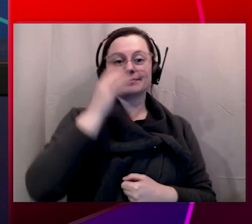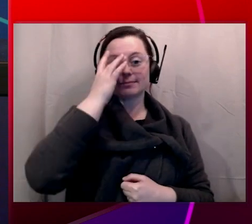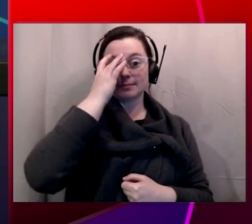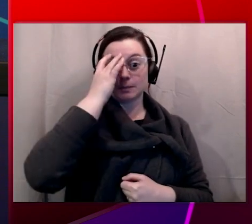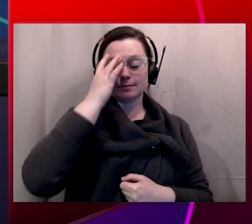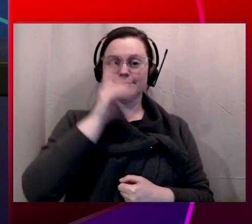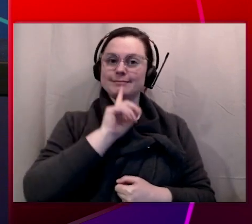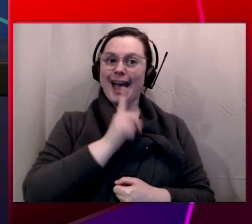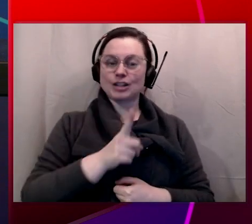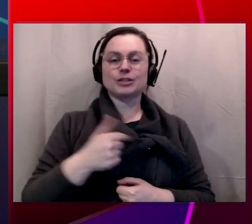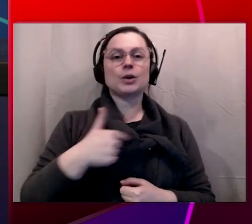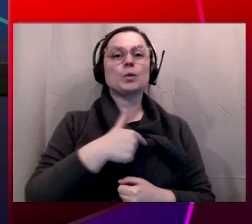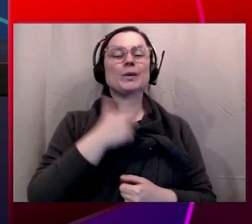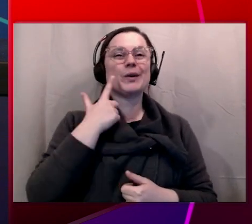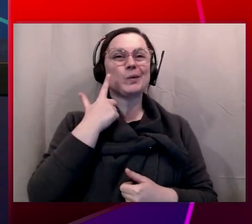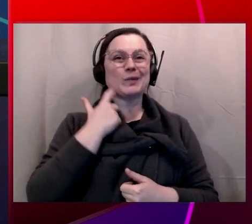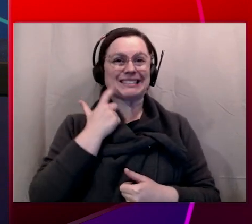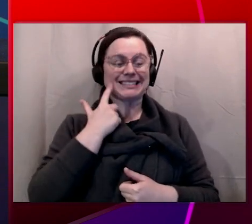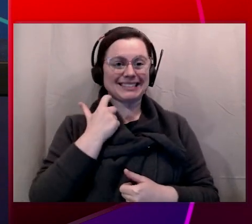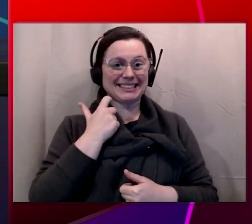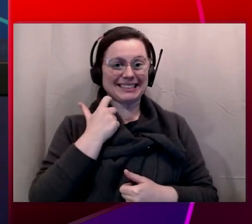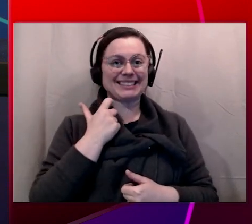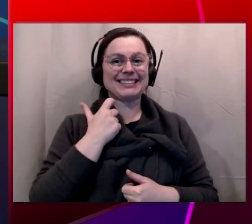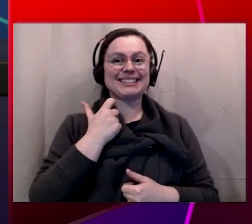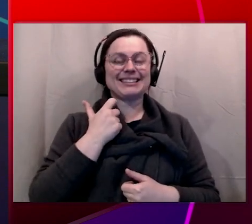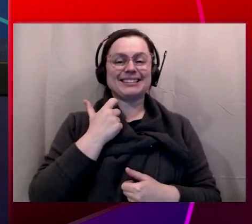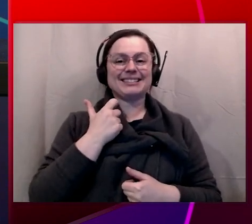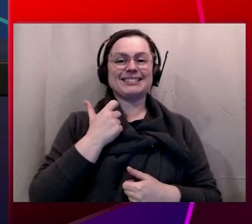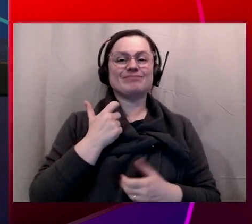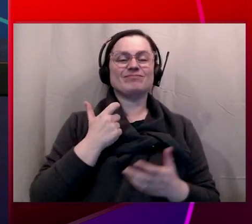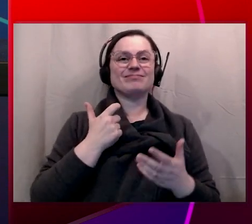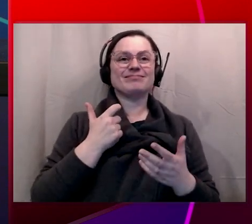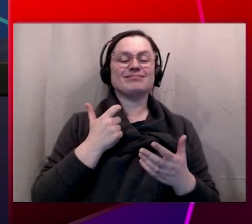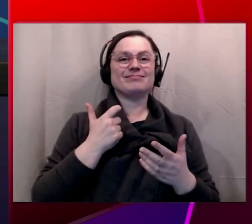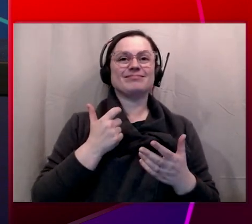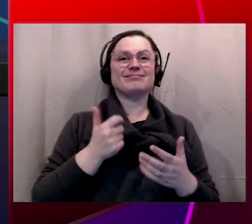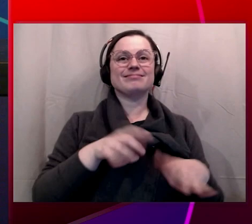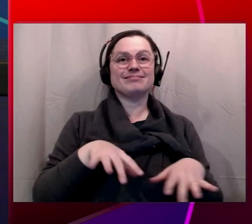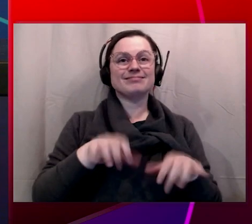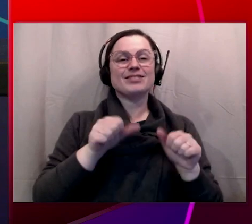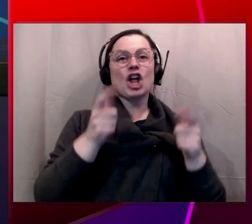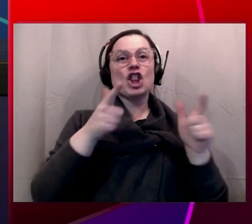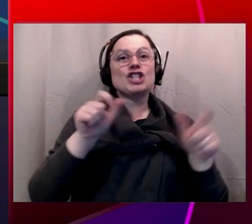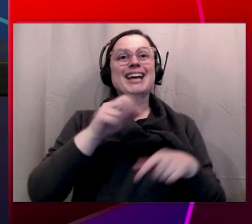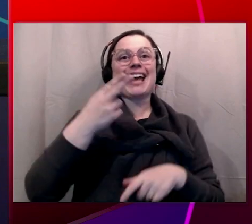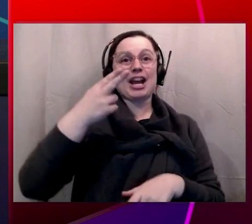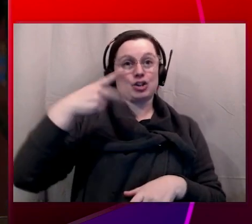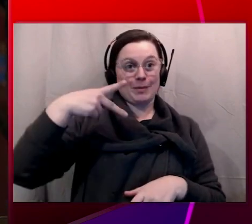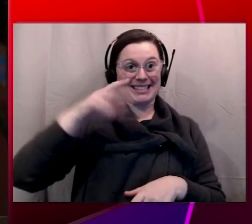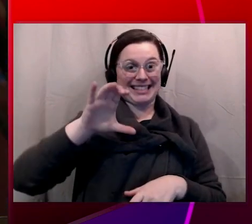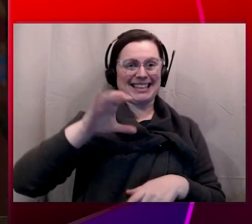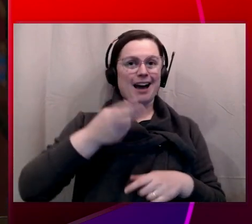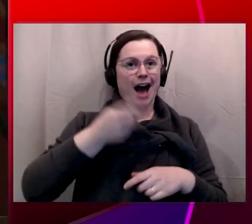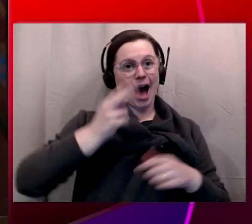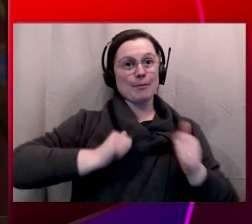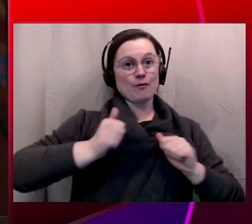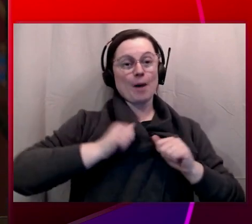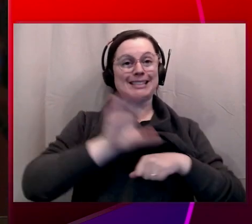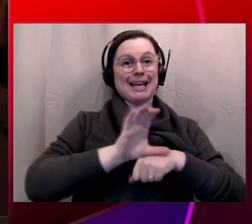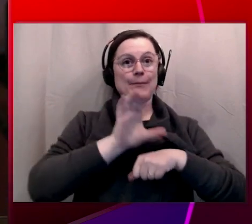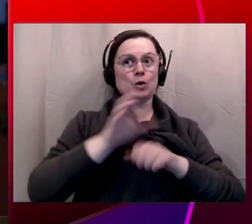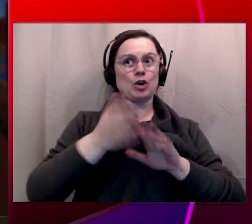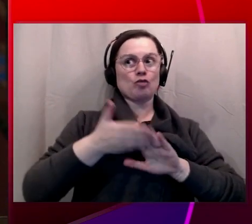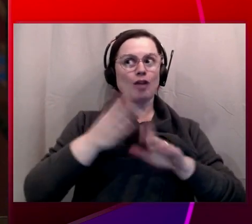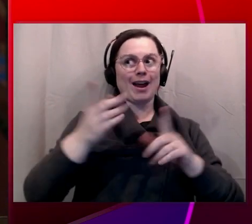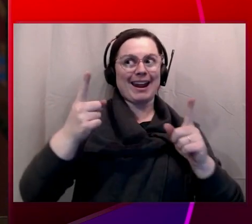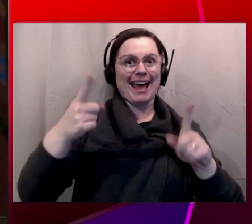actually recently carried out the largest HPC run, high performance computing run ever, that